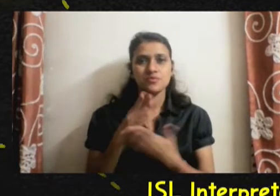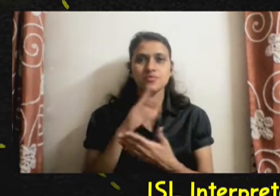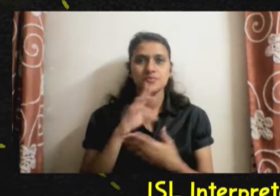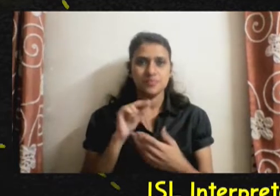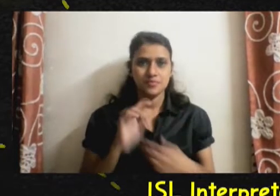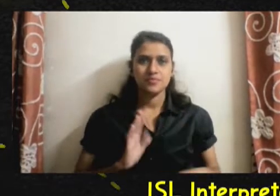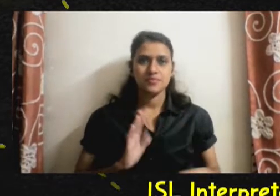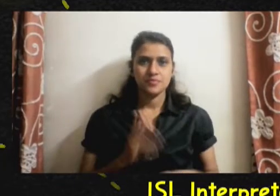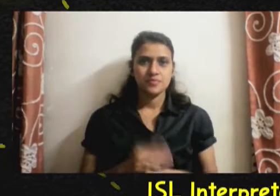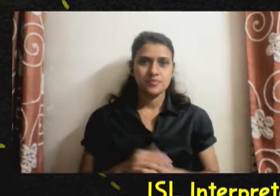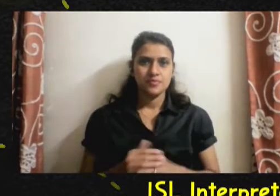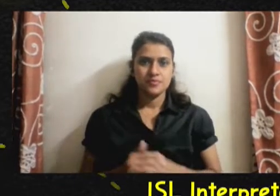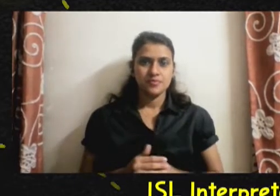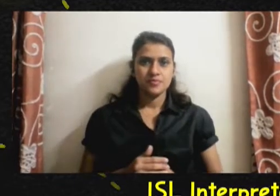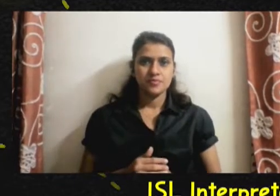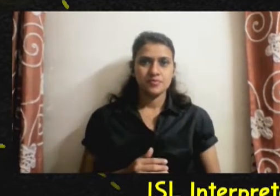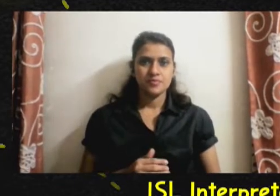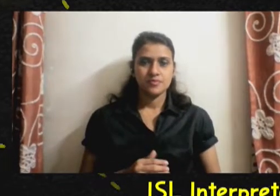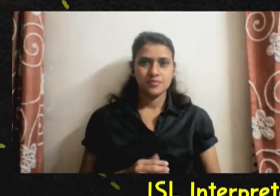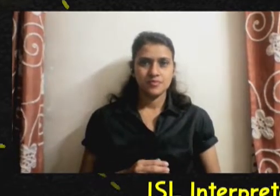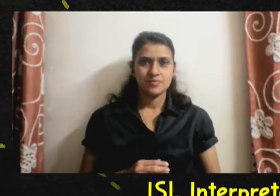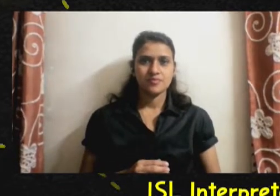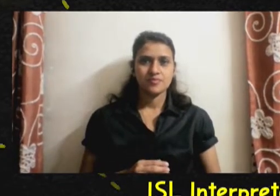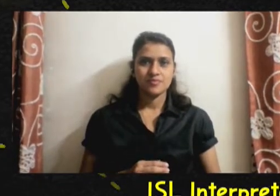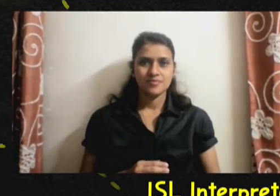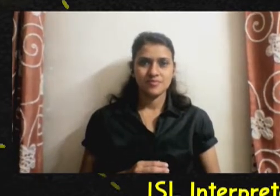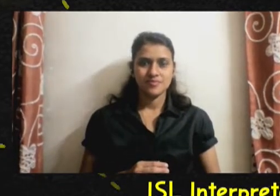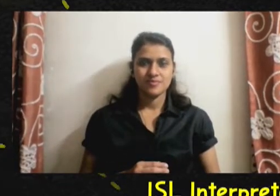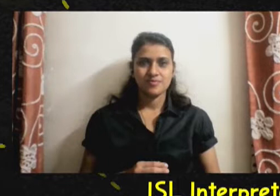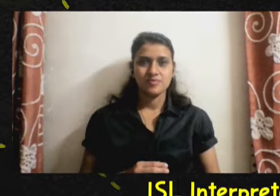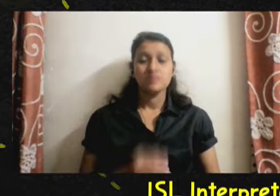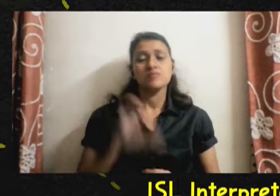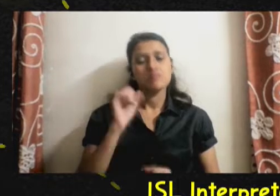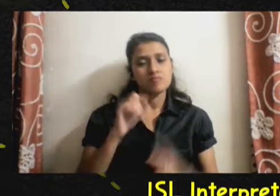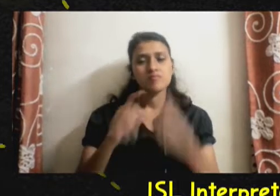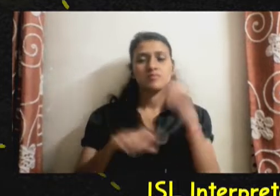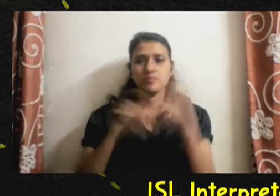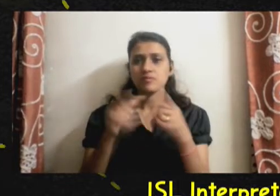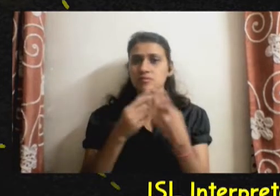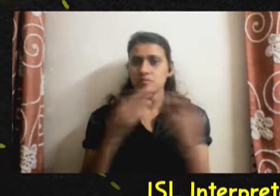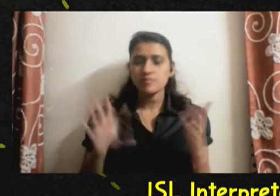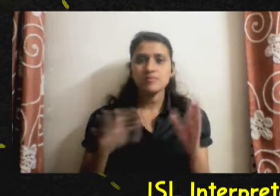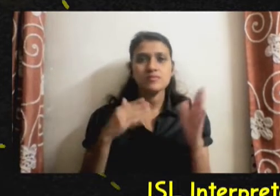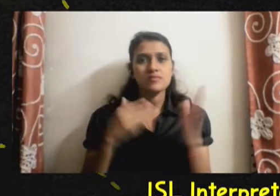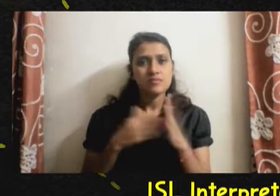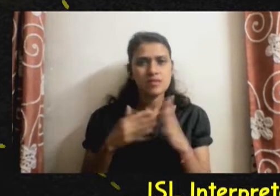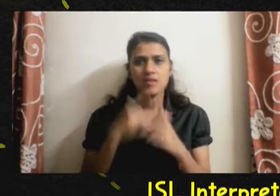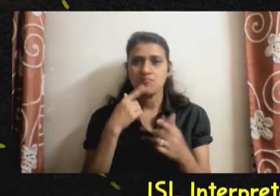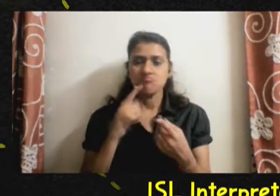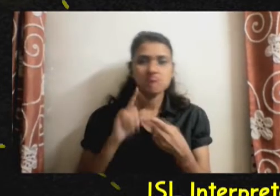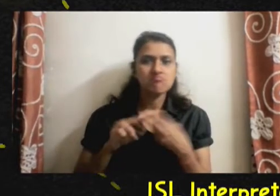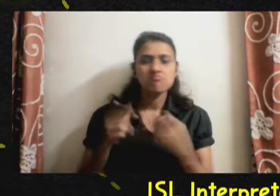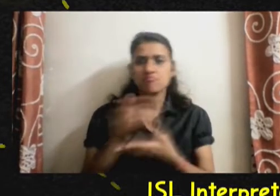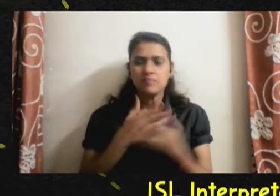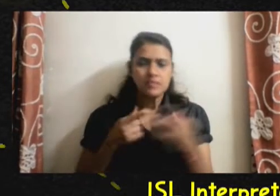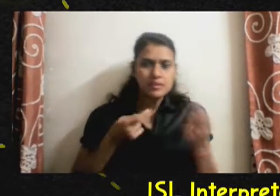again, talking at a time when there is a lot of contradiction against these big tech companies, but where Quilt really steps in is how to make sure that people are navigating the